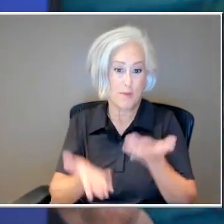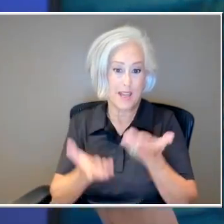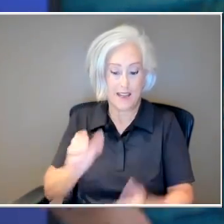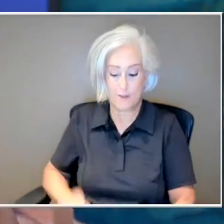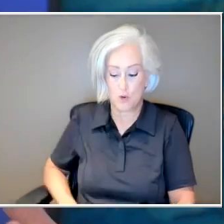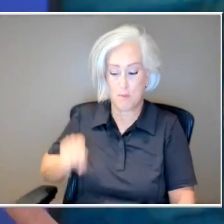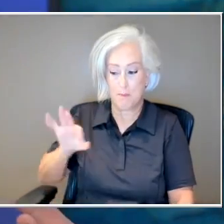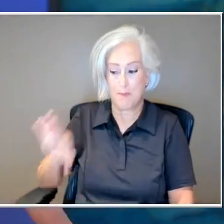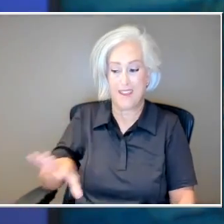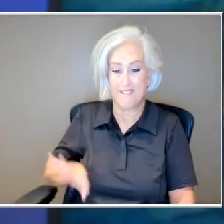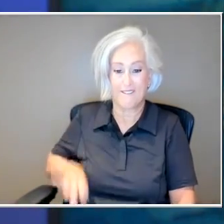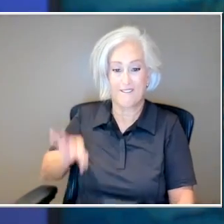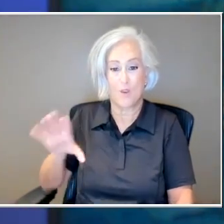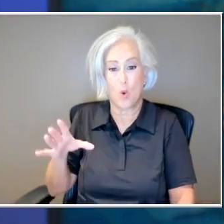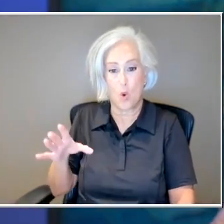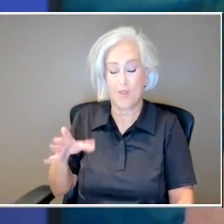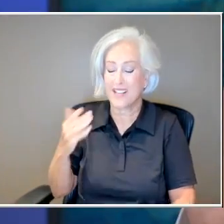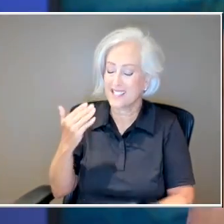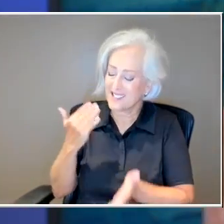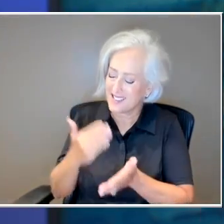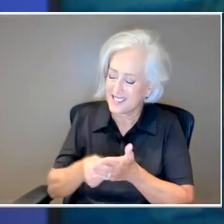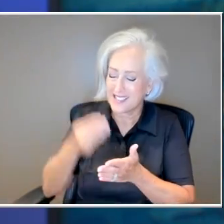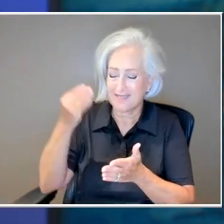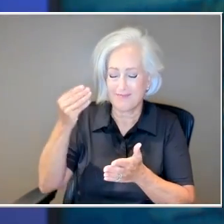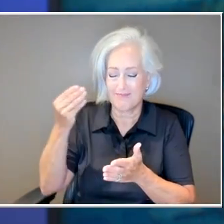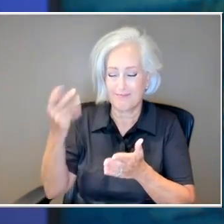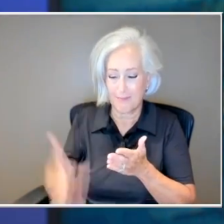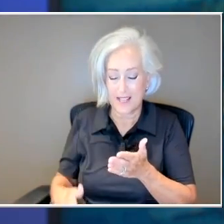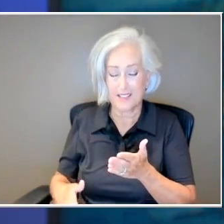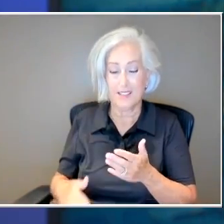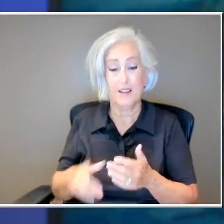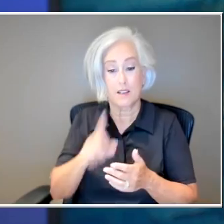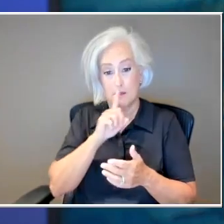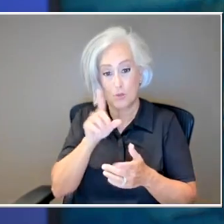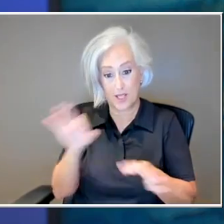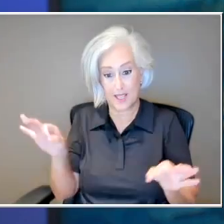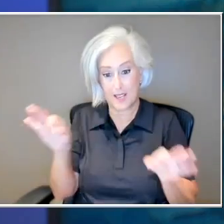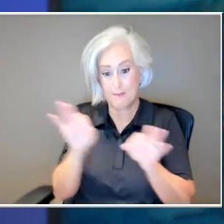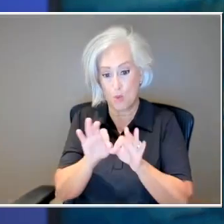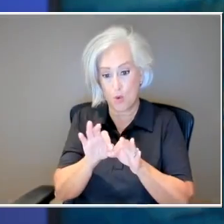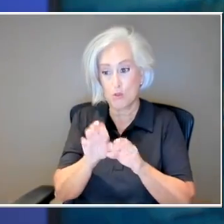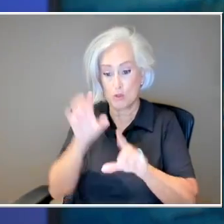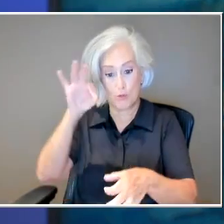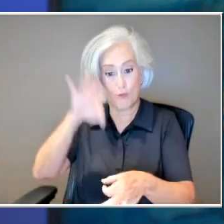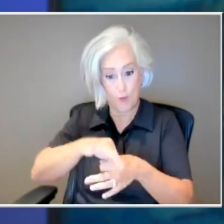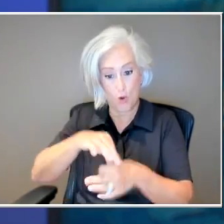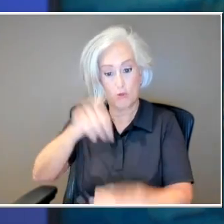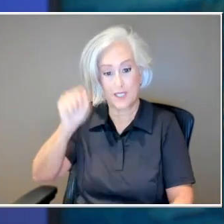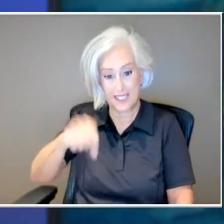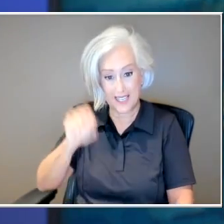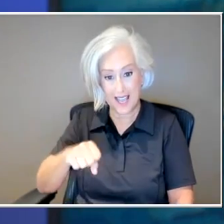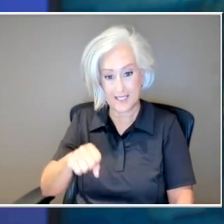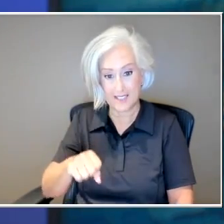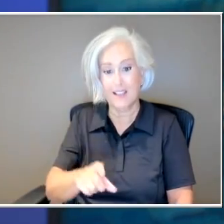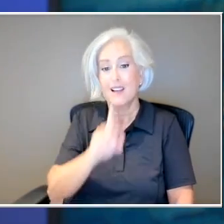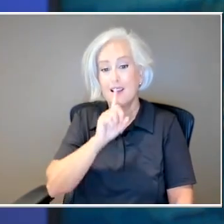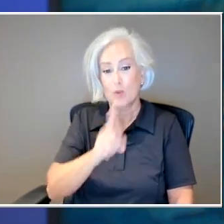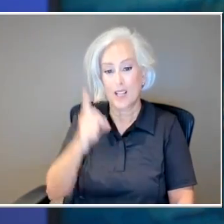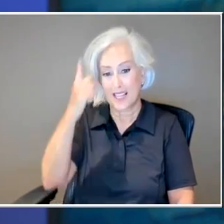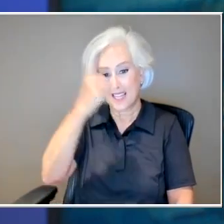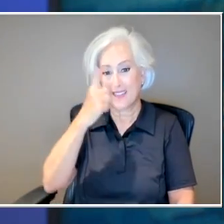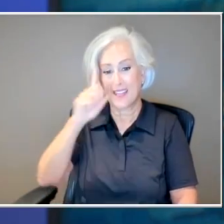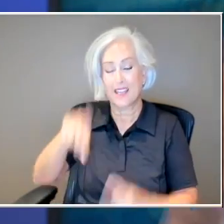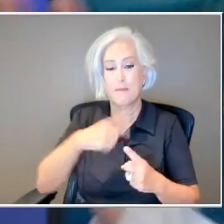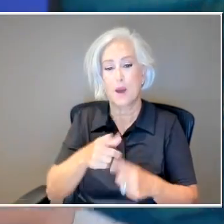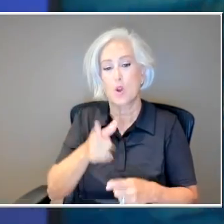and thousands of dollars. So it's really important to get out to vote and also to really think about who you're voting for and